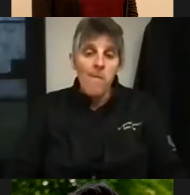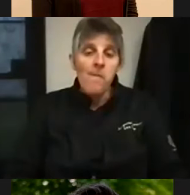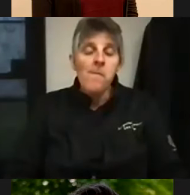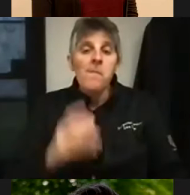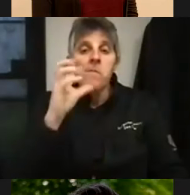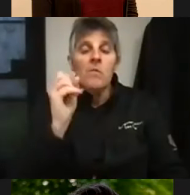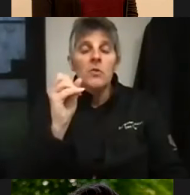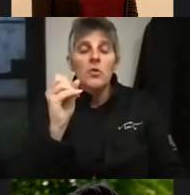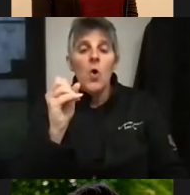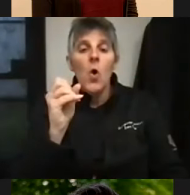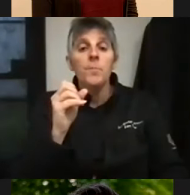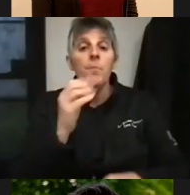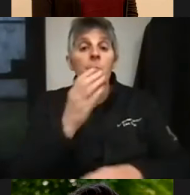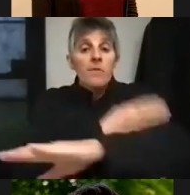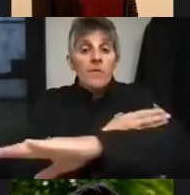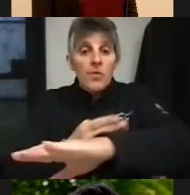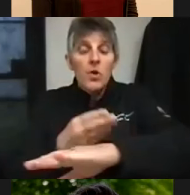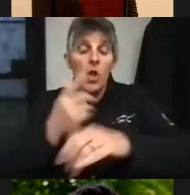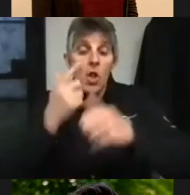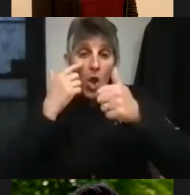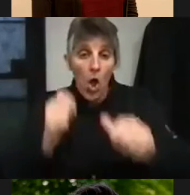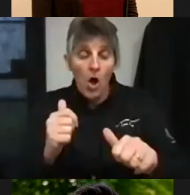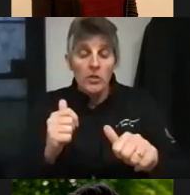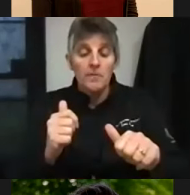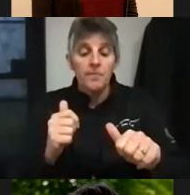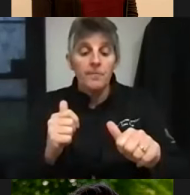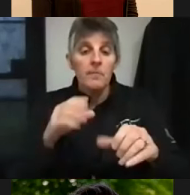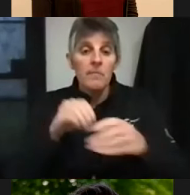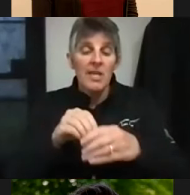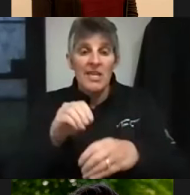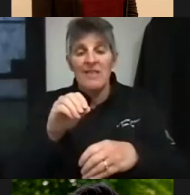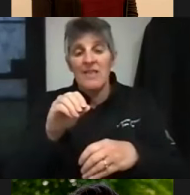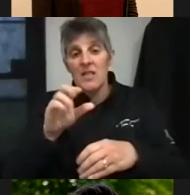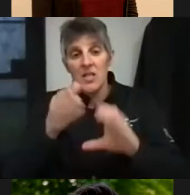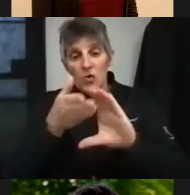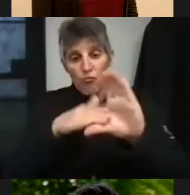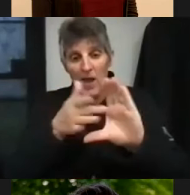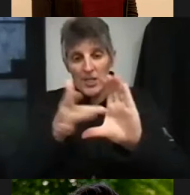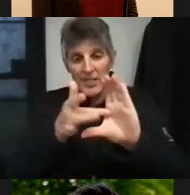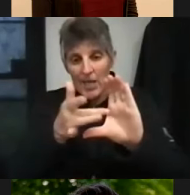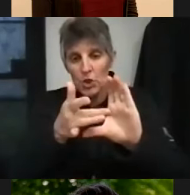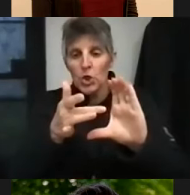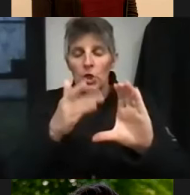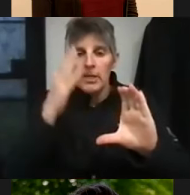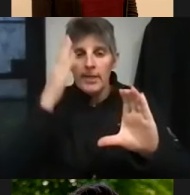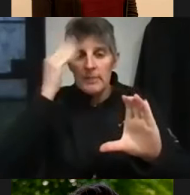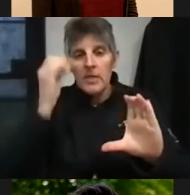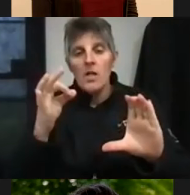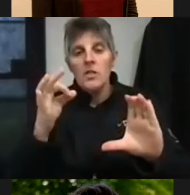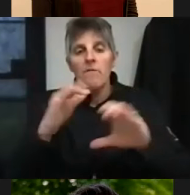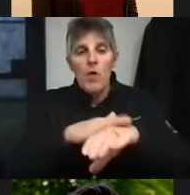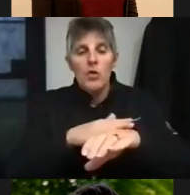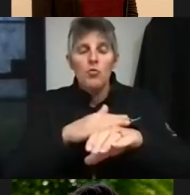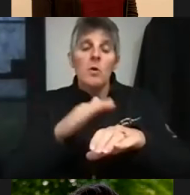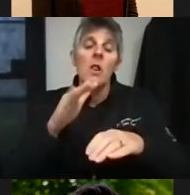the progress loss of vision in the central retina is because of the gradual loss of